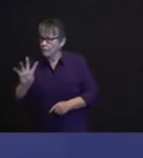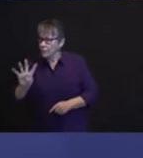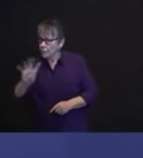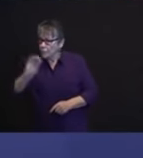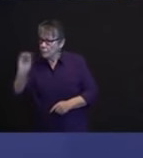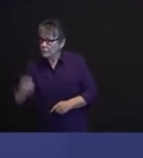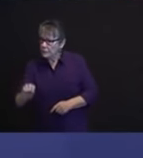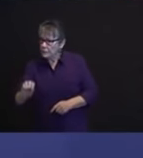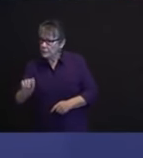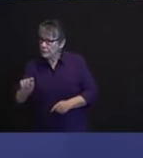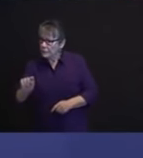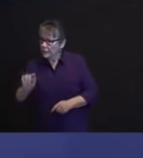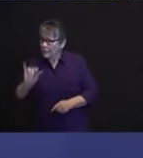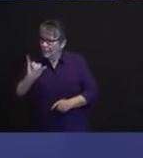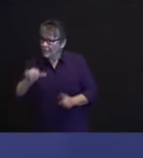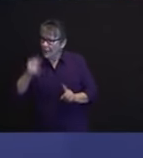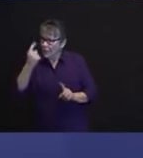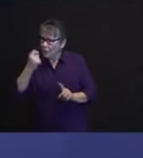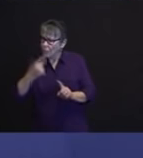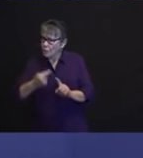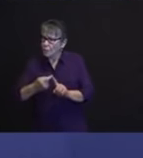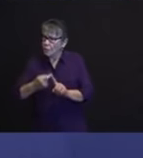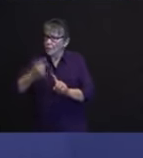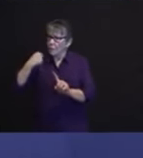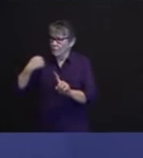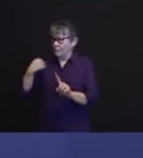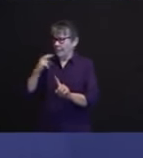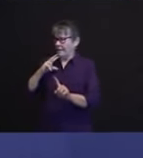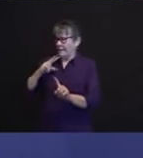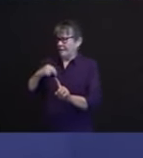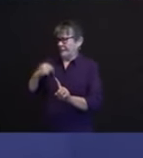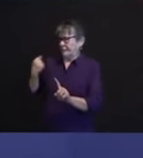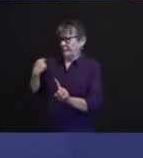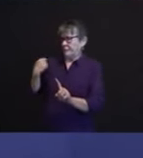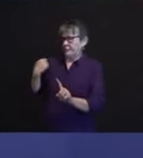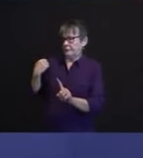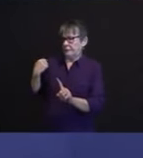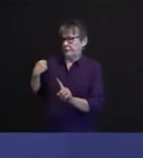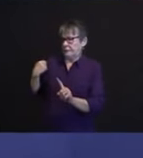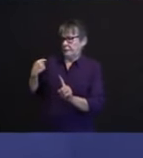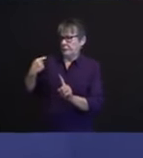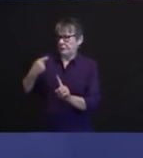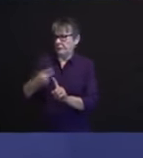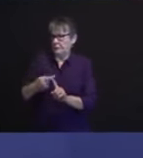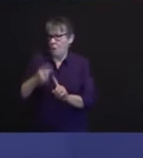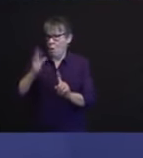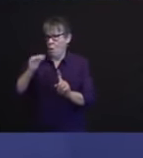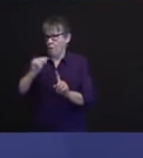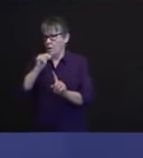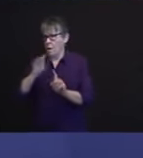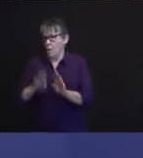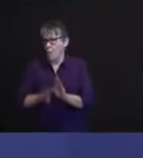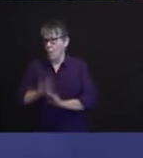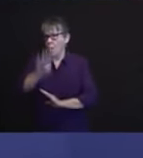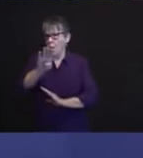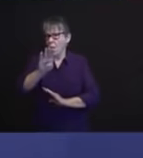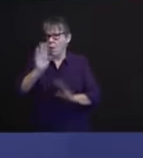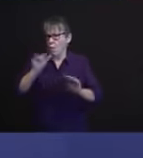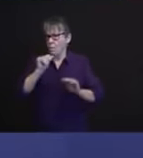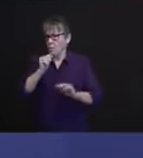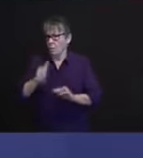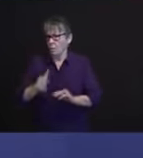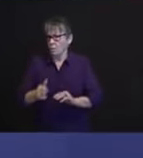a relatively small number of tests done, so I would take that with a grain of salt. And as always, stay